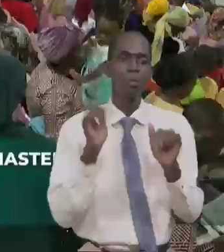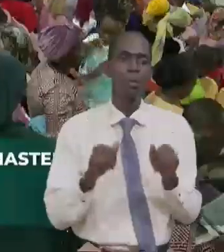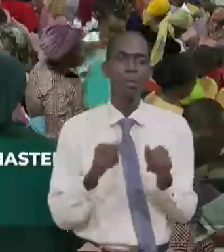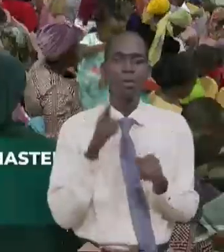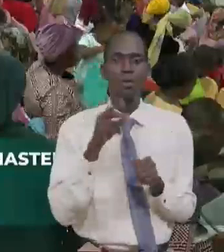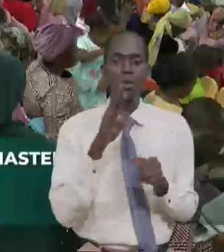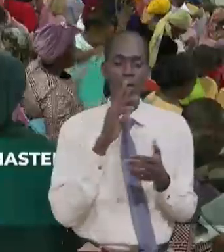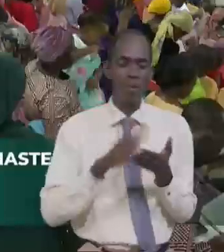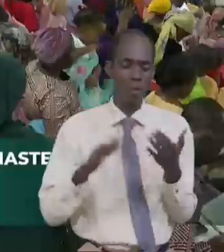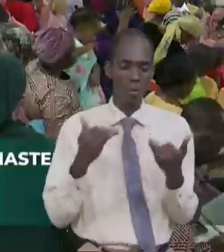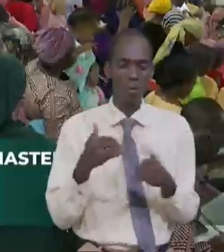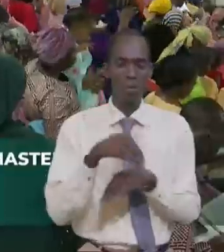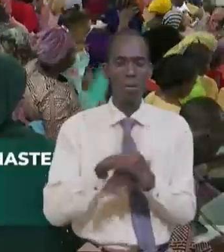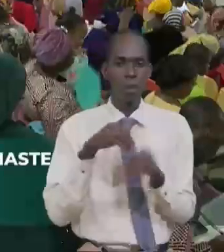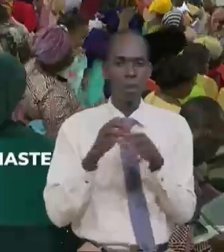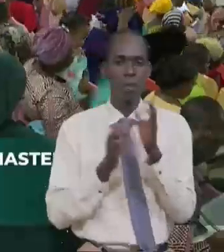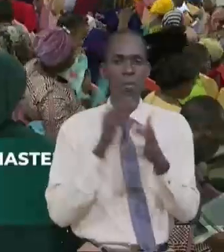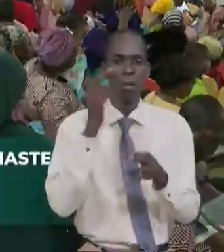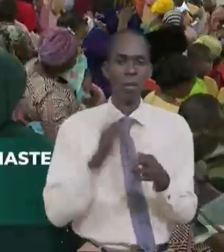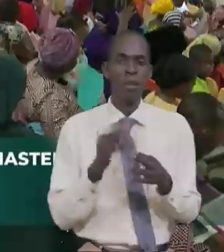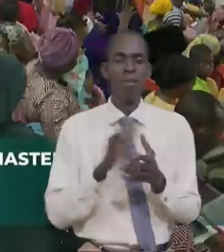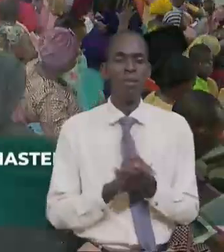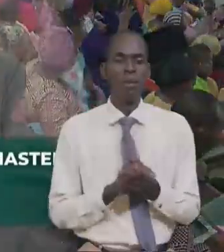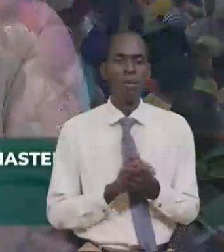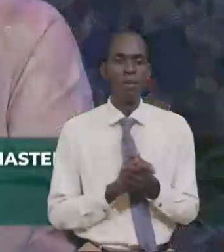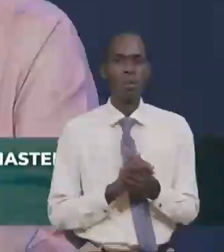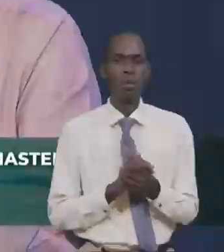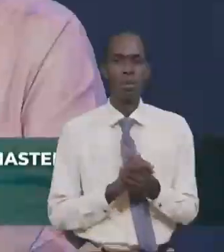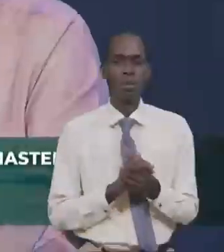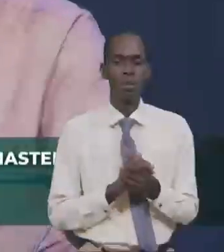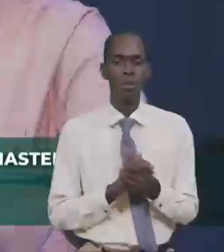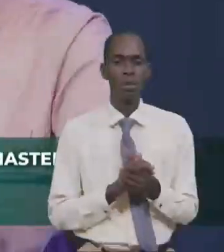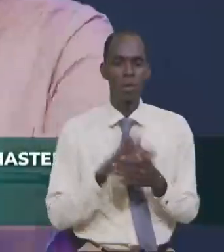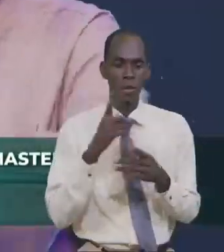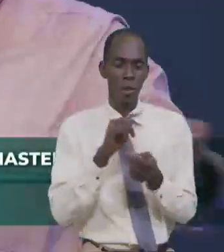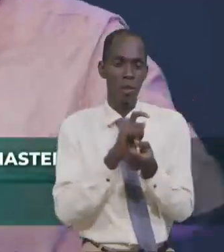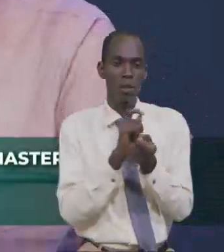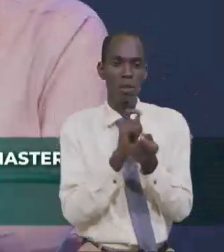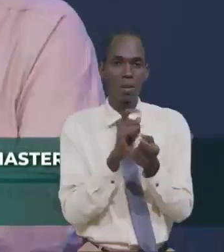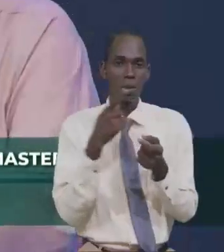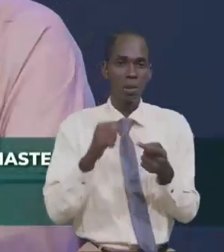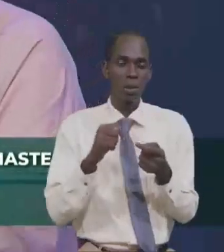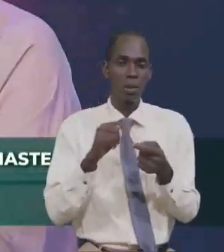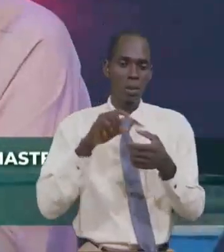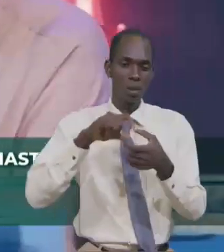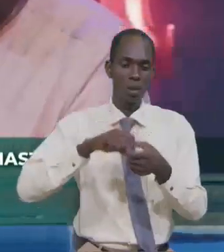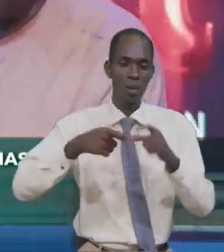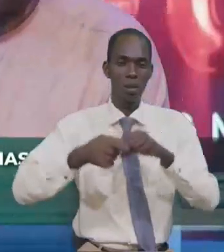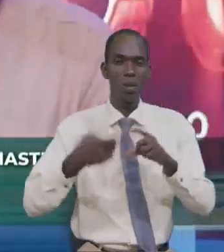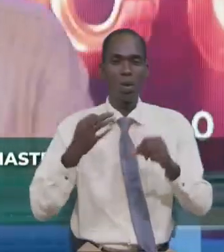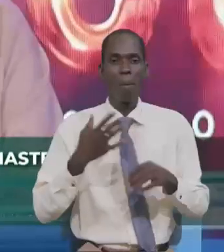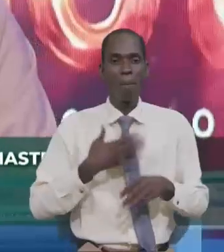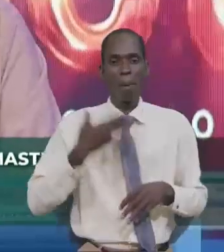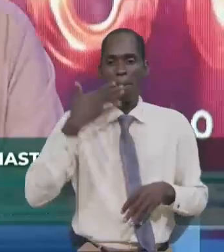my bad habit is so strong, tying me down. I cannot break loose